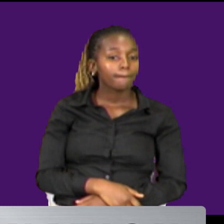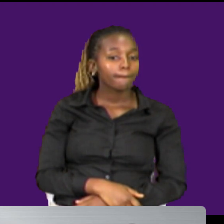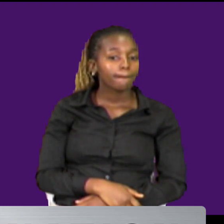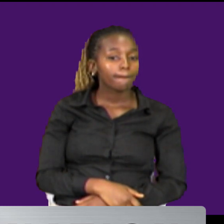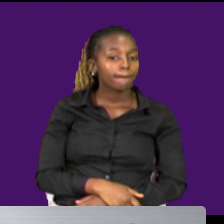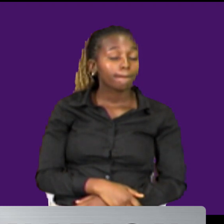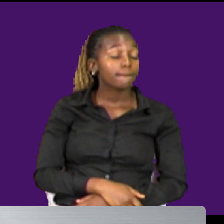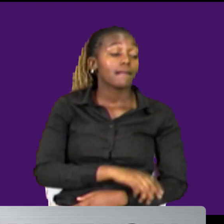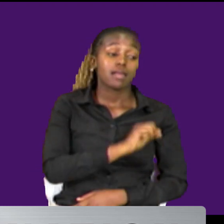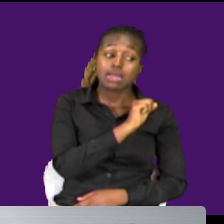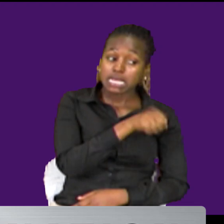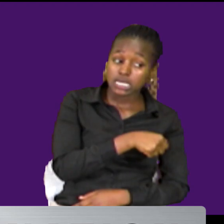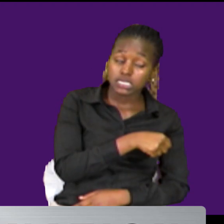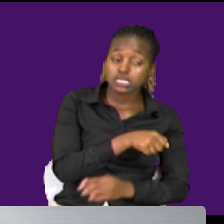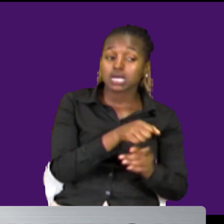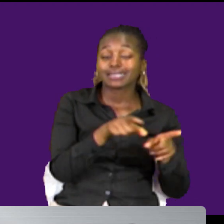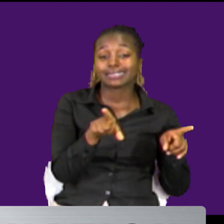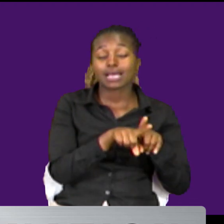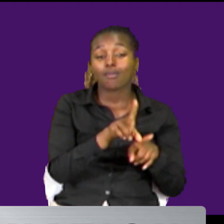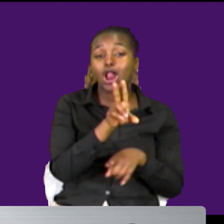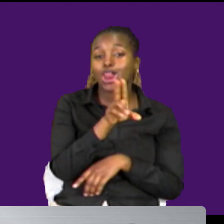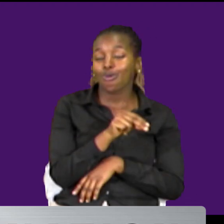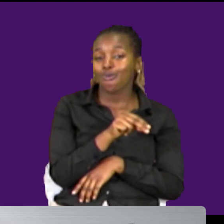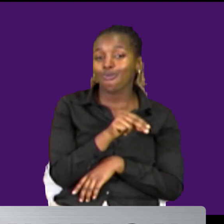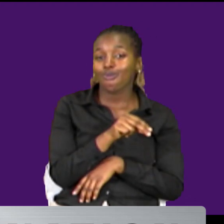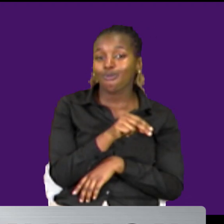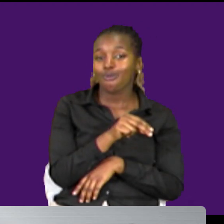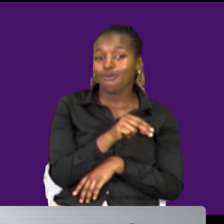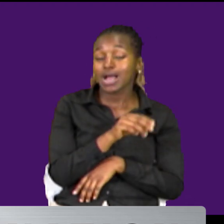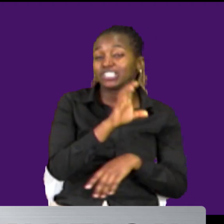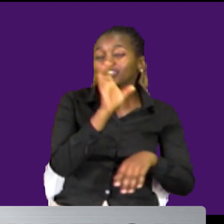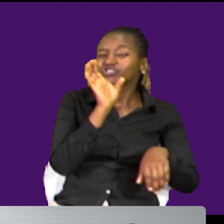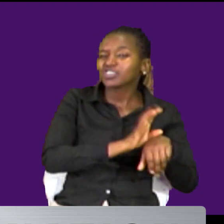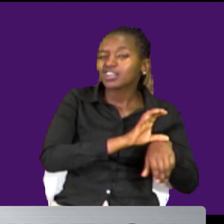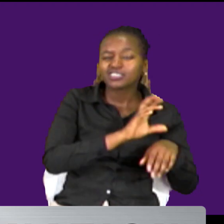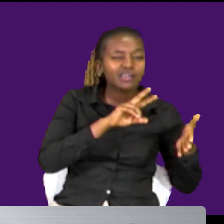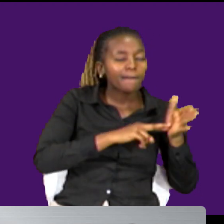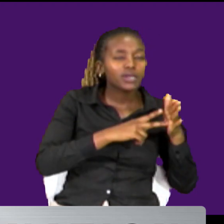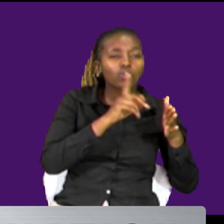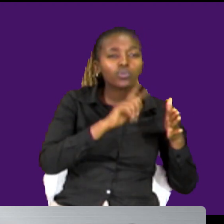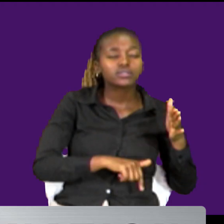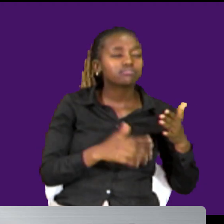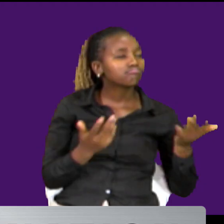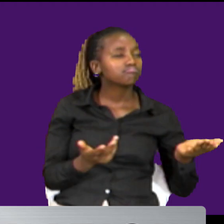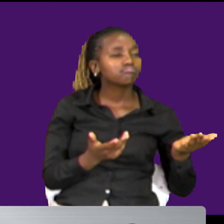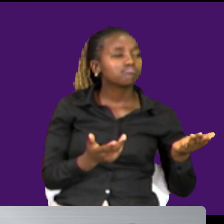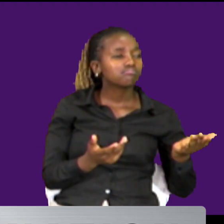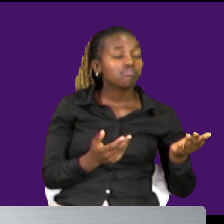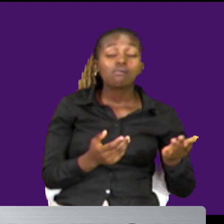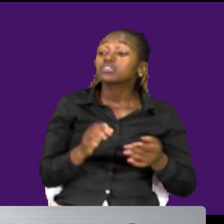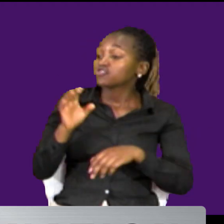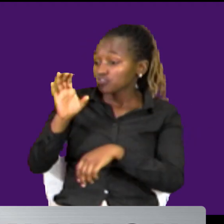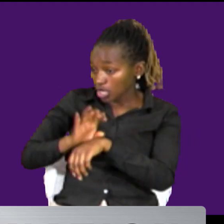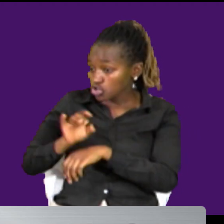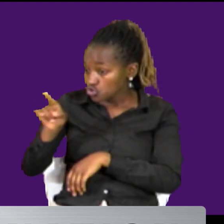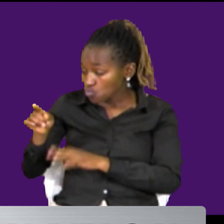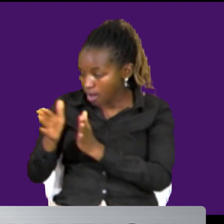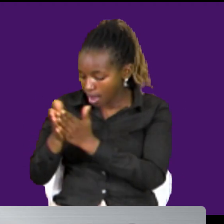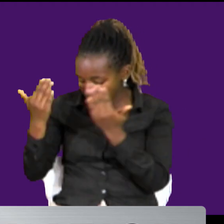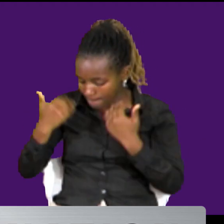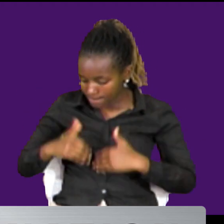Yes and no. So, what is the charge? That's you and me. Yeah. So, if you want to build